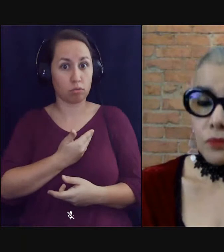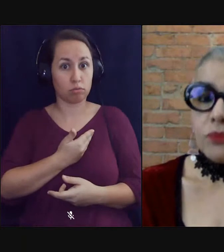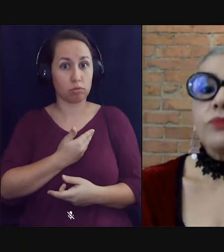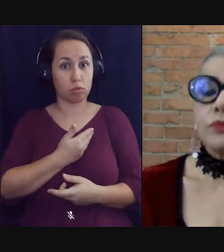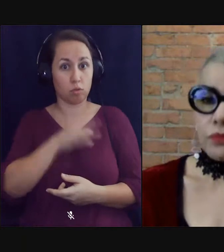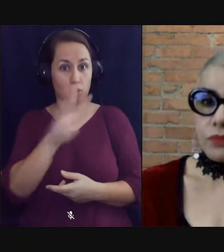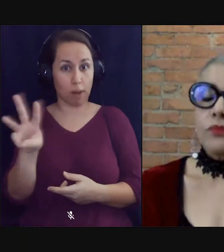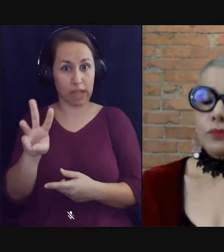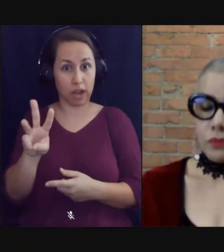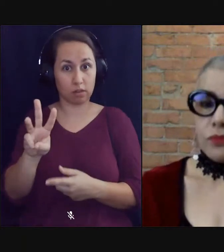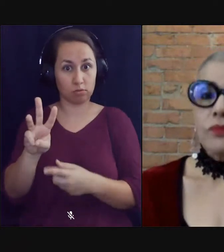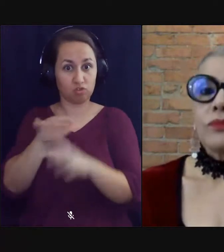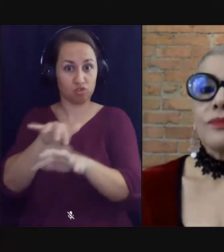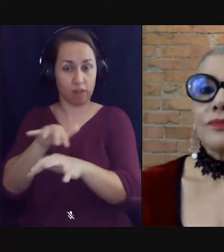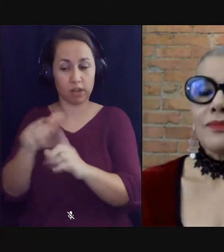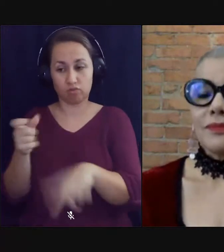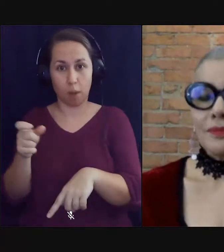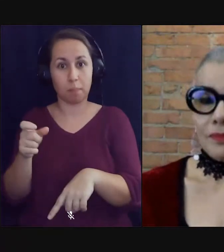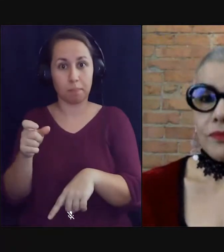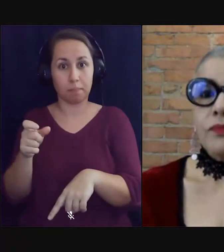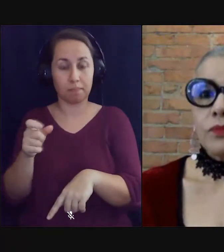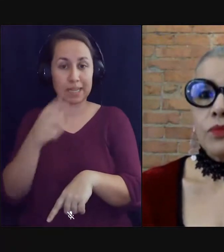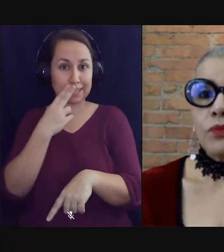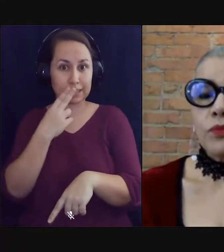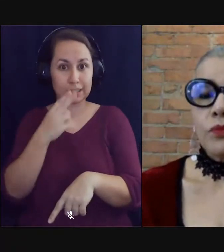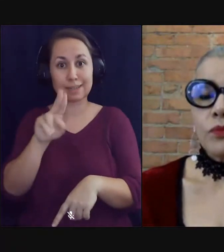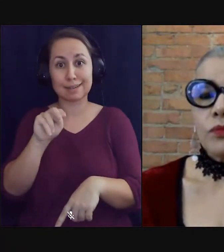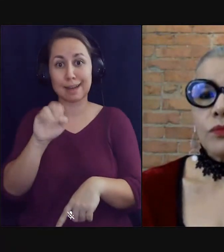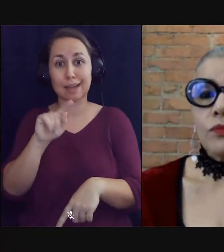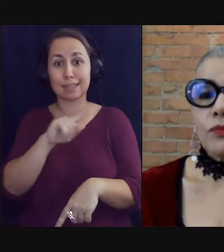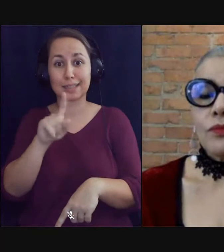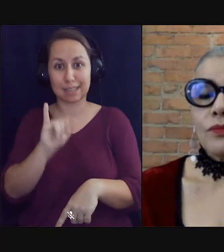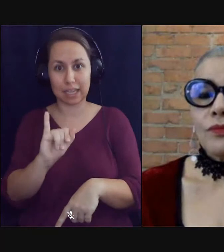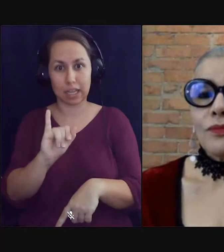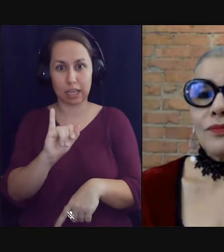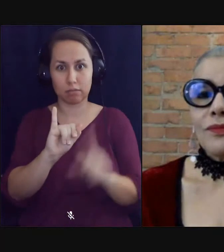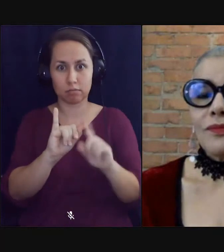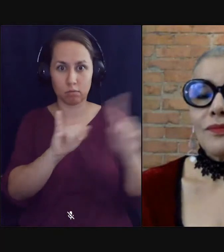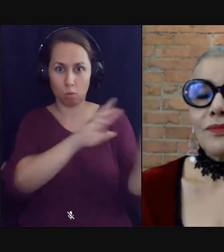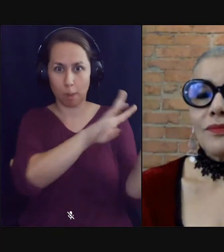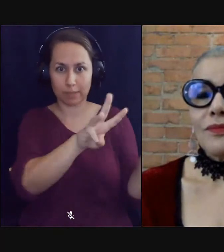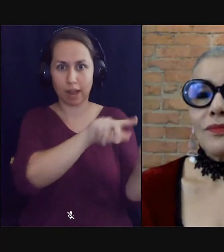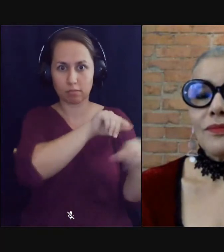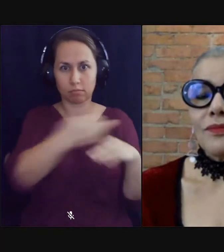stormfront.org, like the biggest Nazi message board on the internet at the time. I